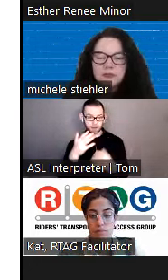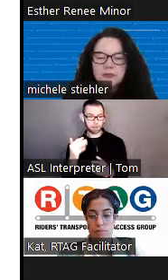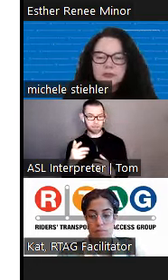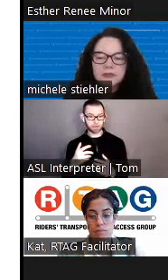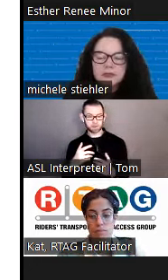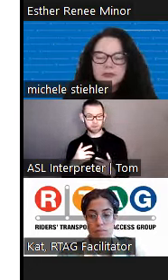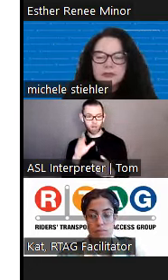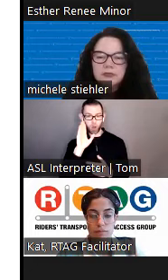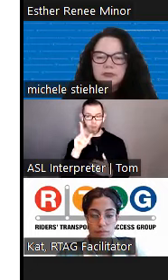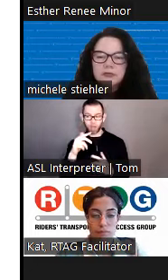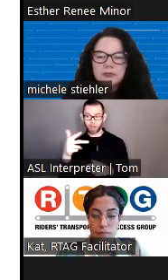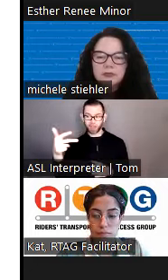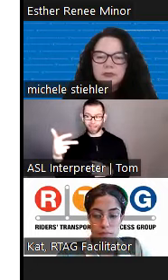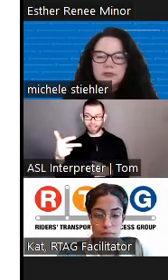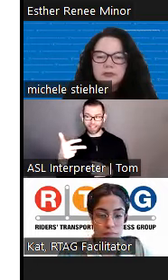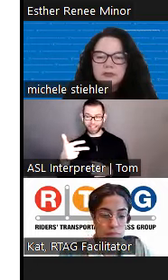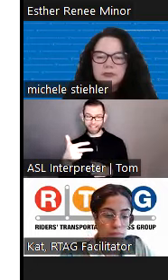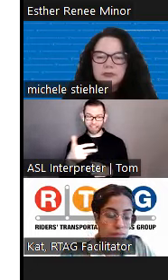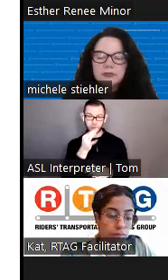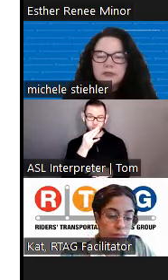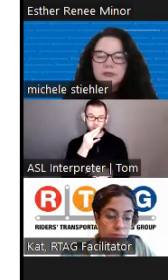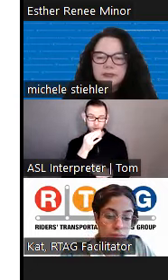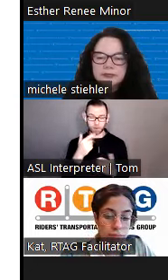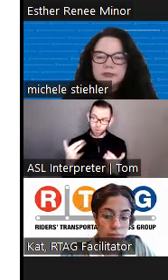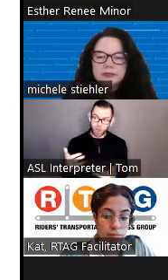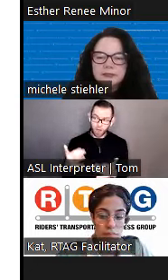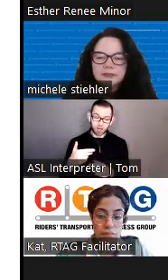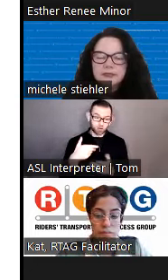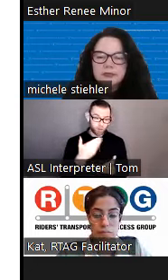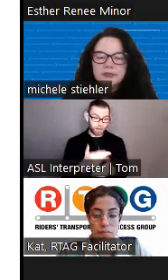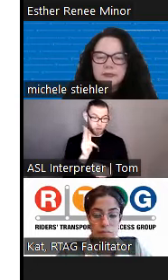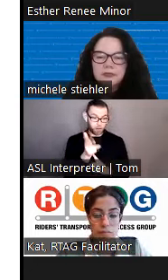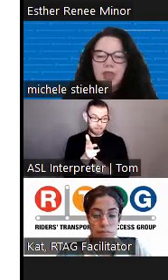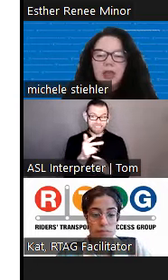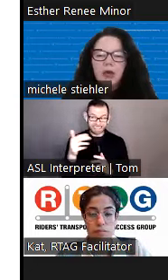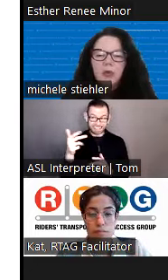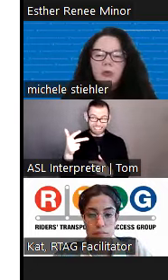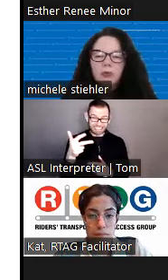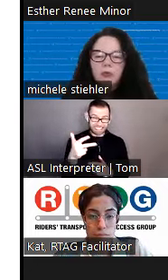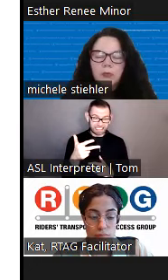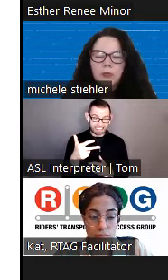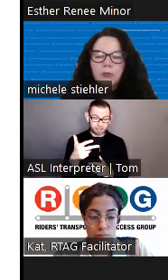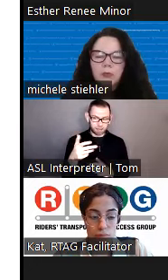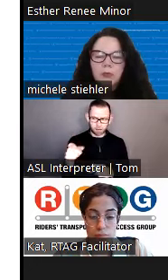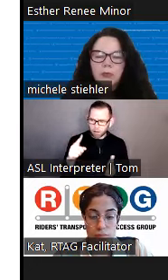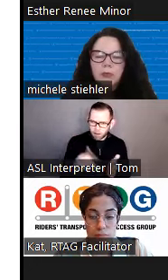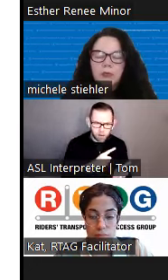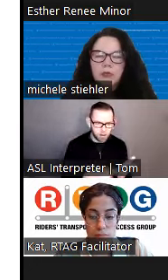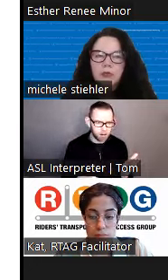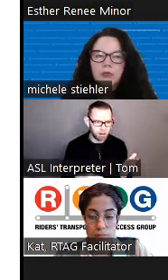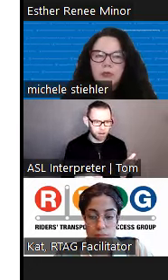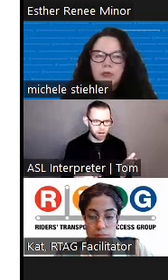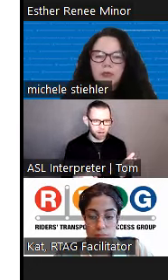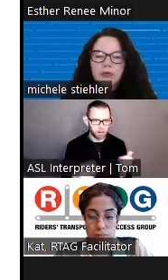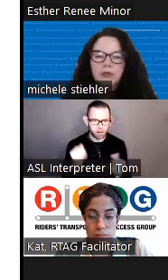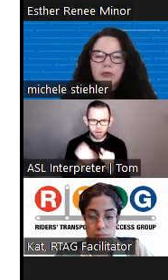to 3 minutes. They're arriving in 3 minutes and then cancel. So now I have to put in there as